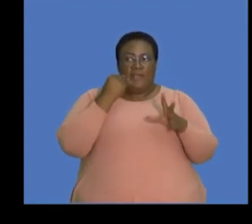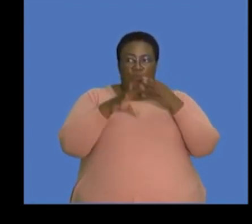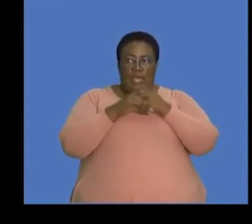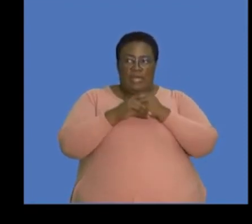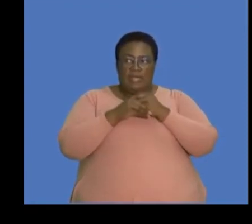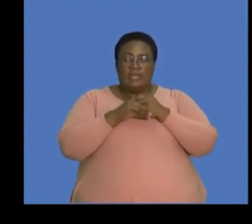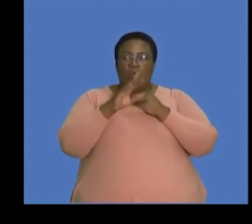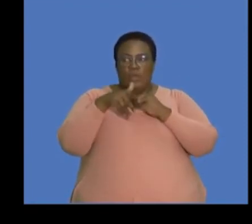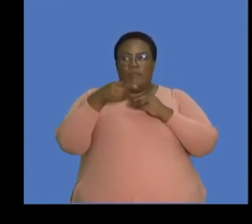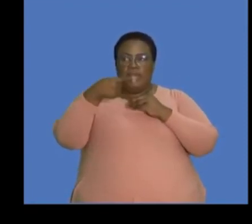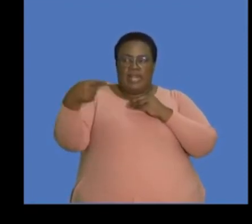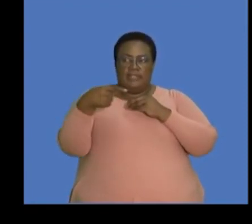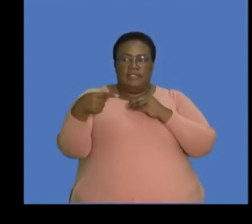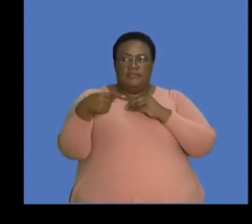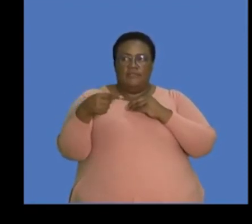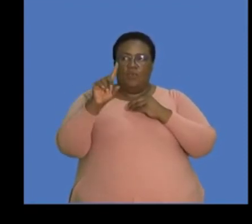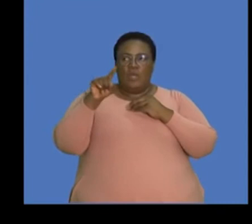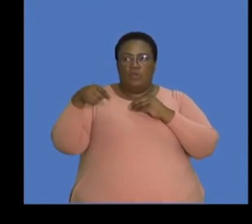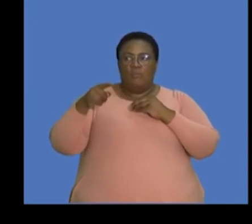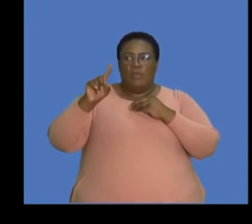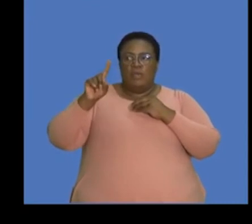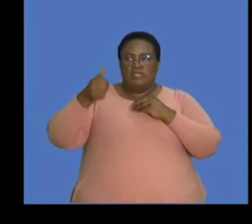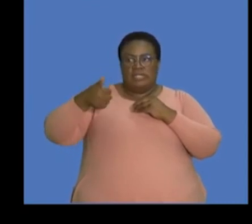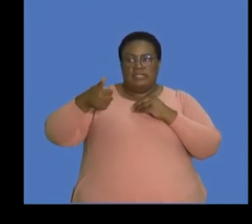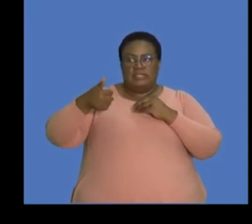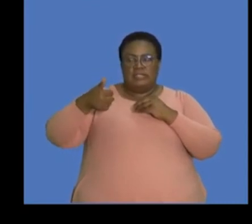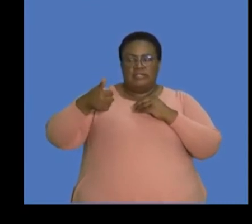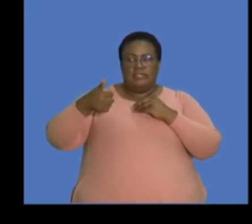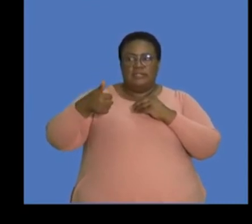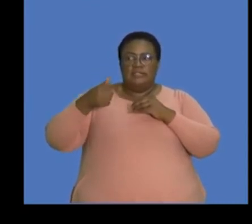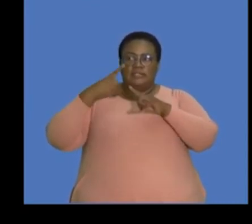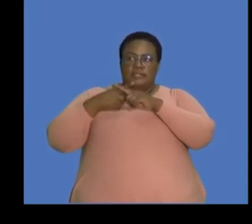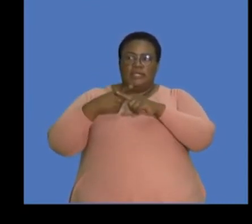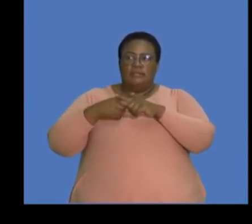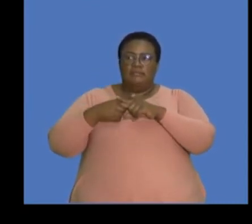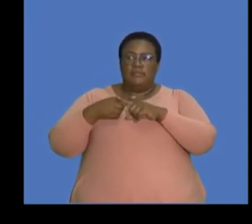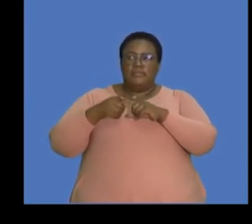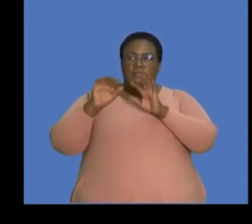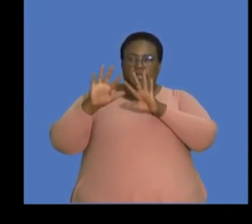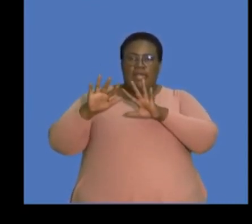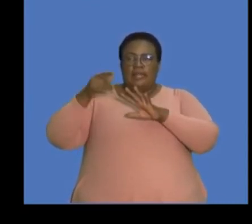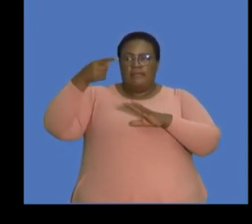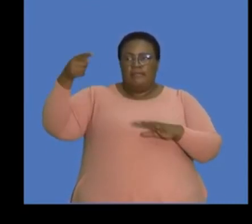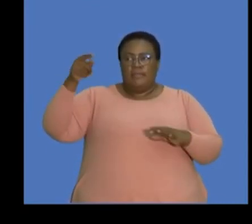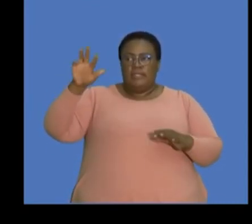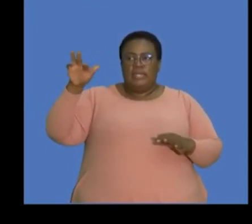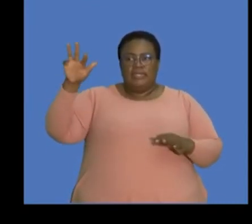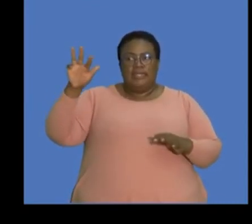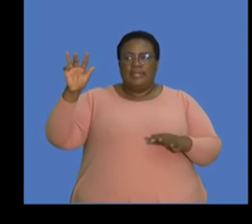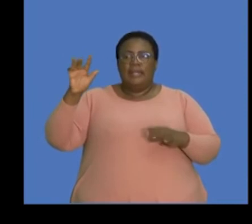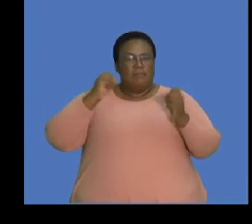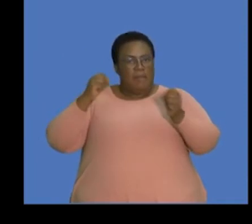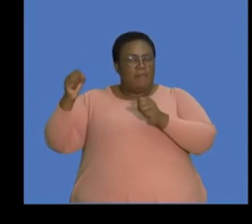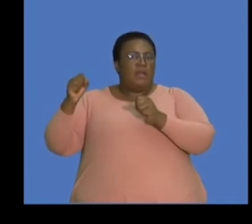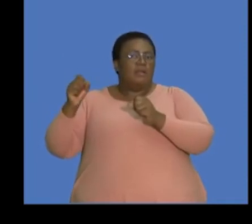Now, if we added, it means it's going to be negative 1,6. That's the elementary charge. Negative 19, which is a